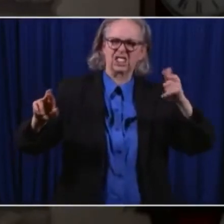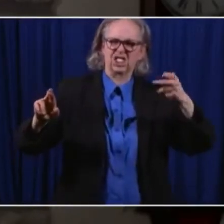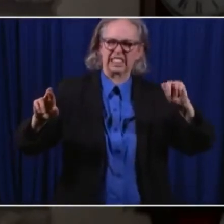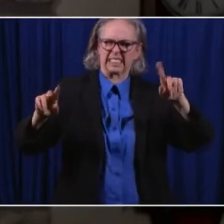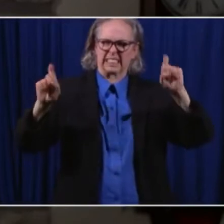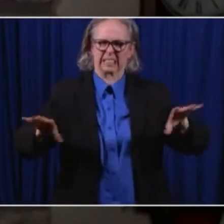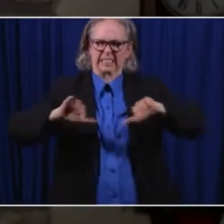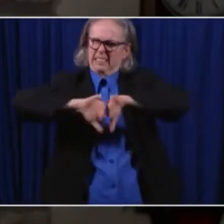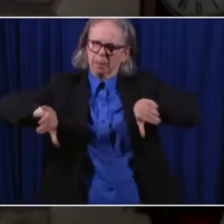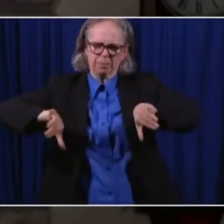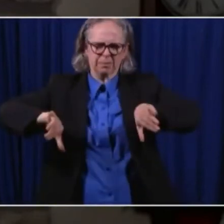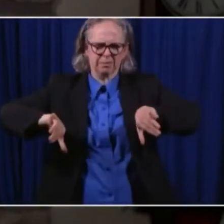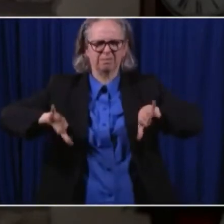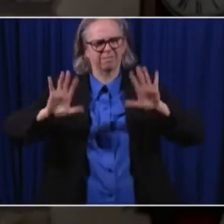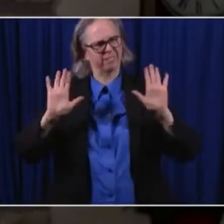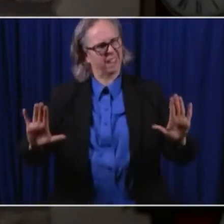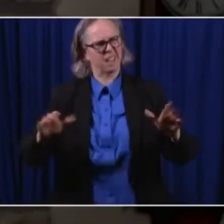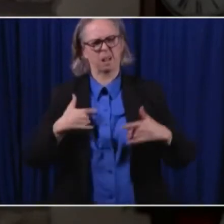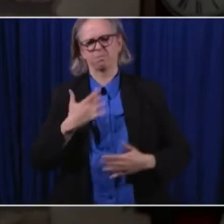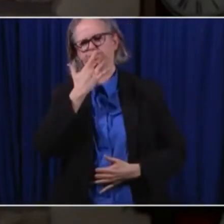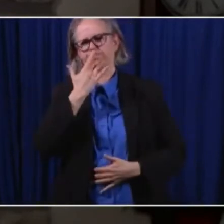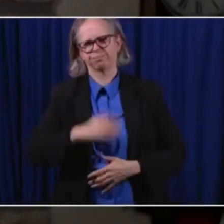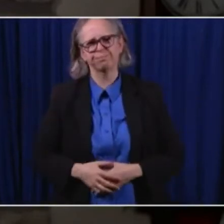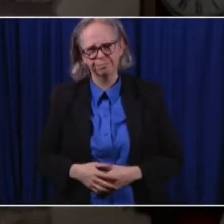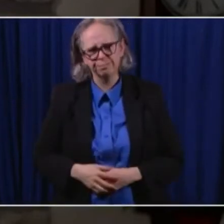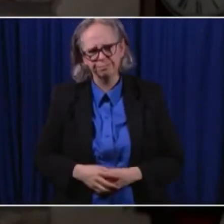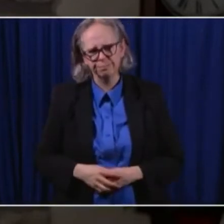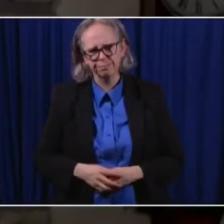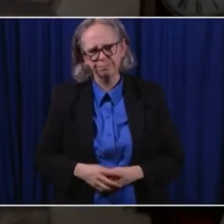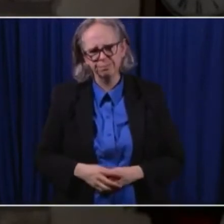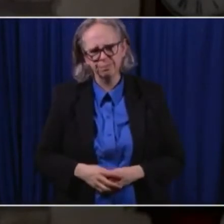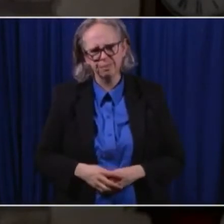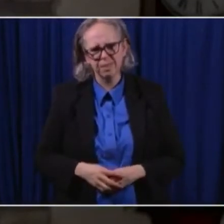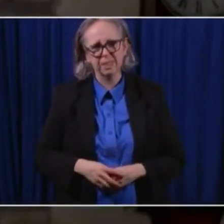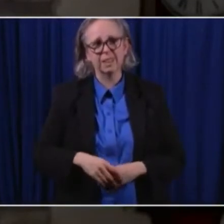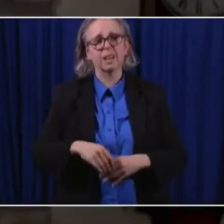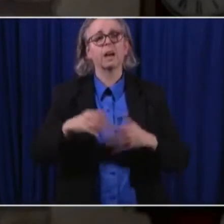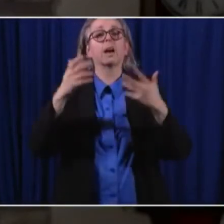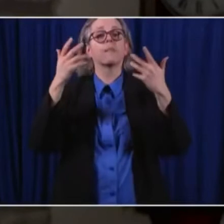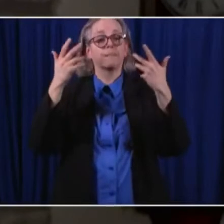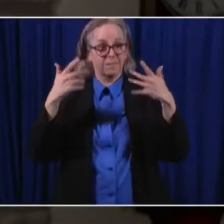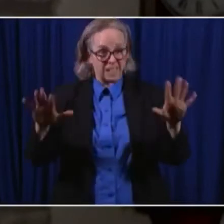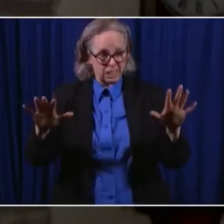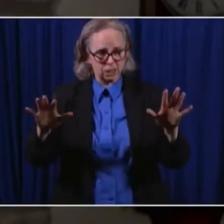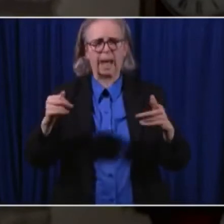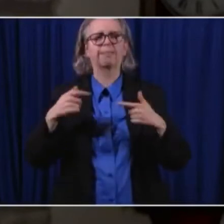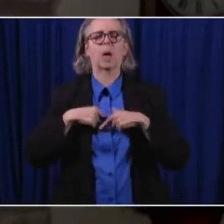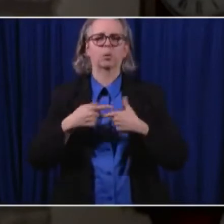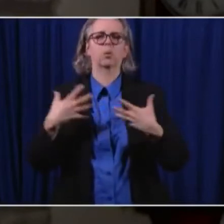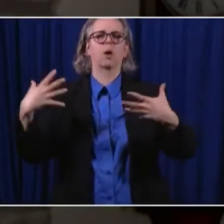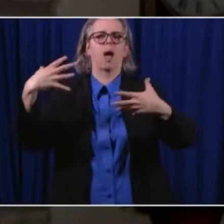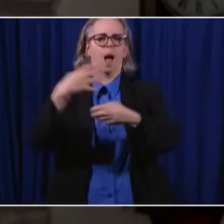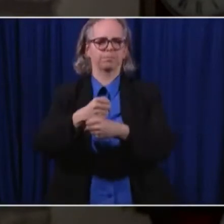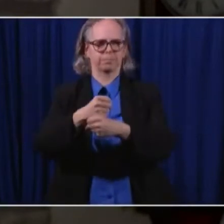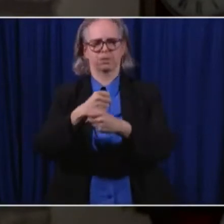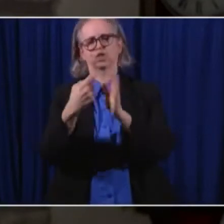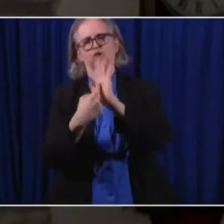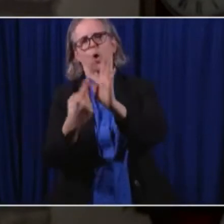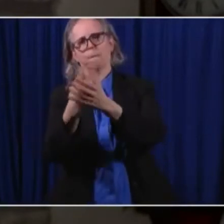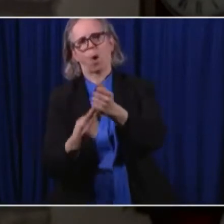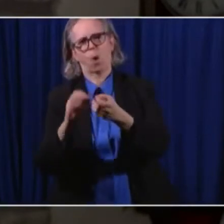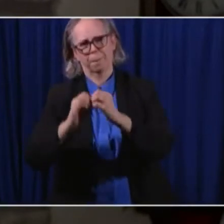tables run, and then they are combined. So if that is not being shown on our